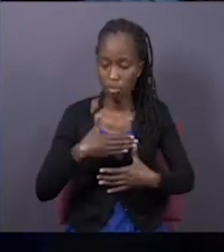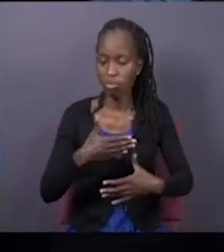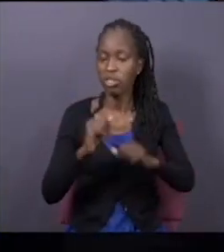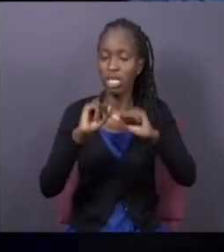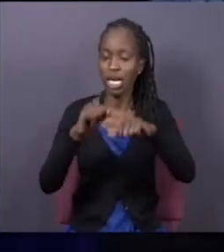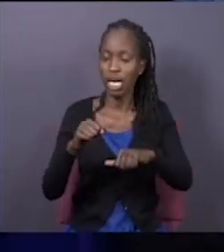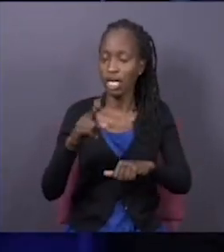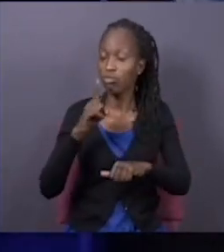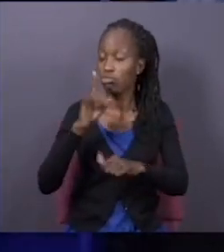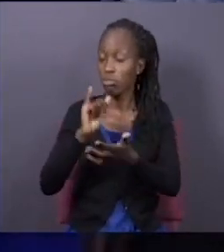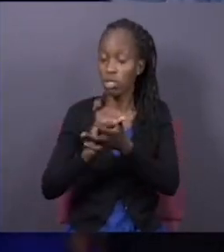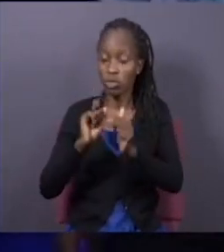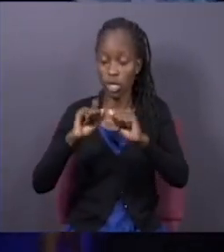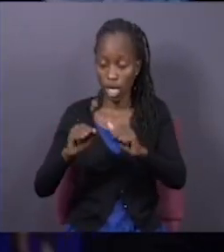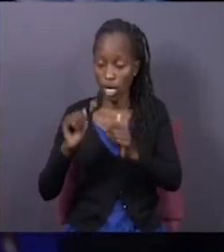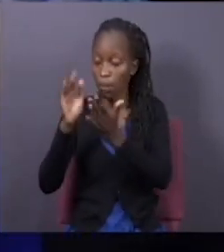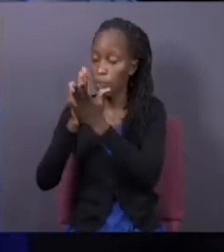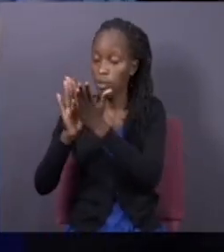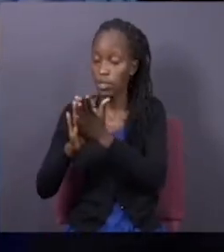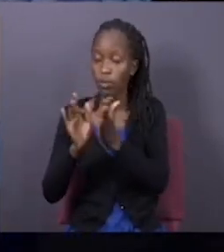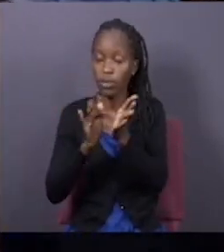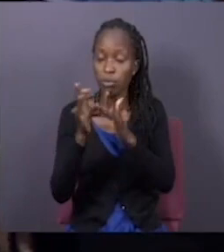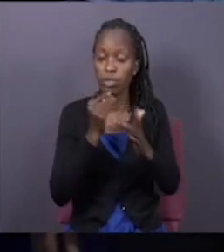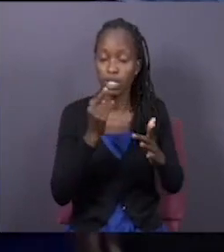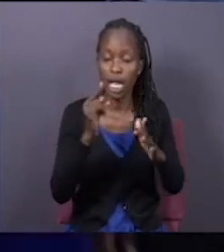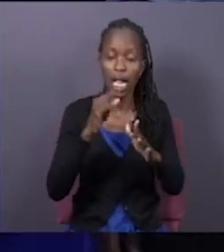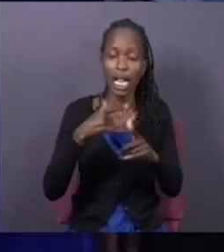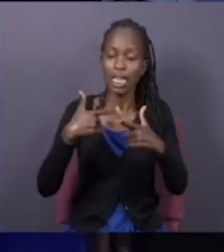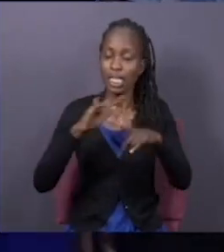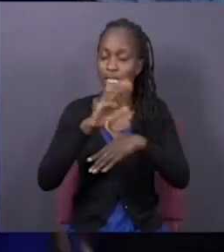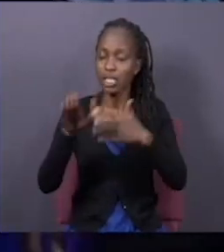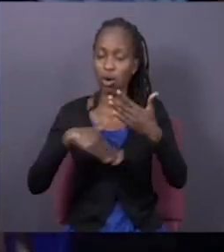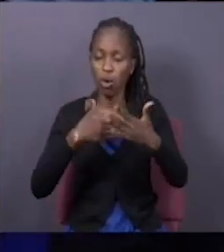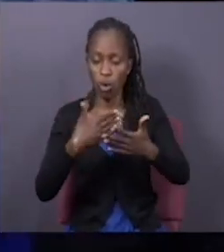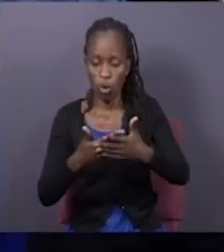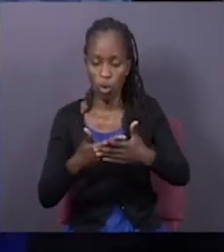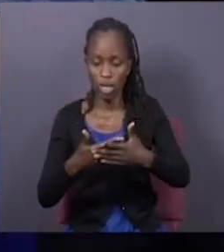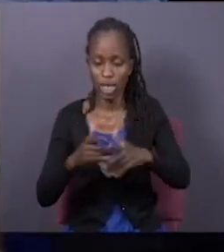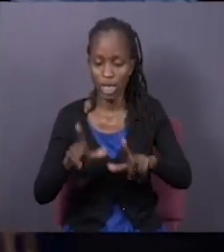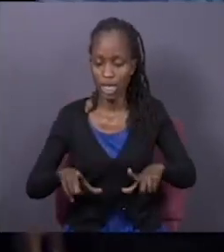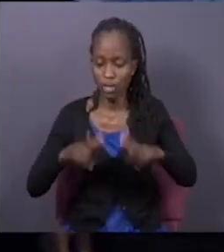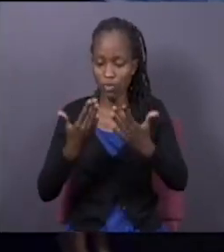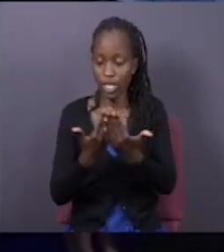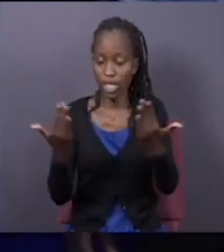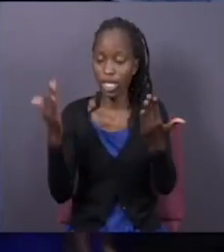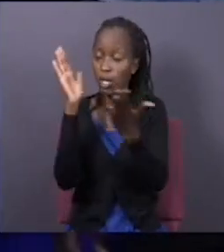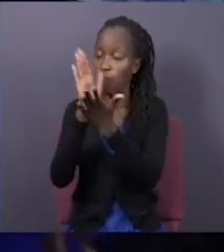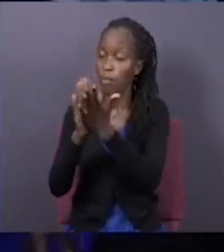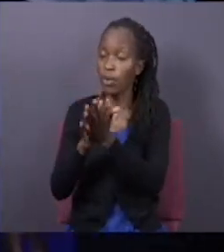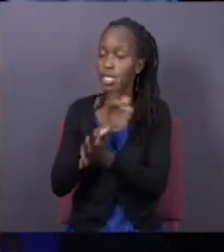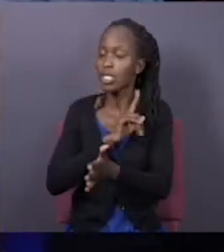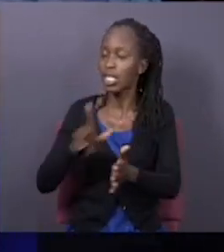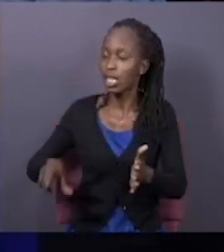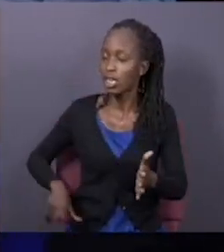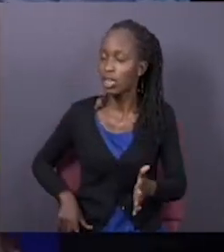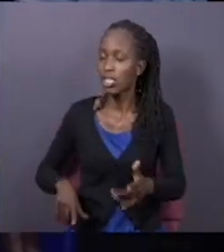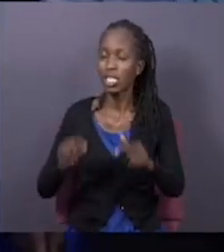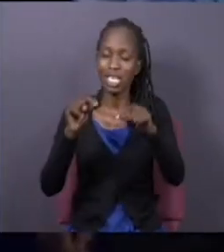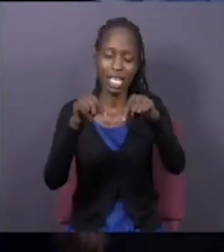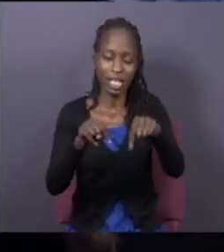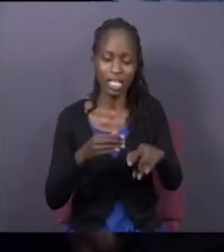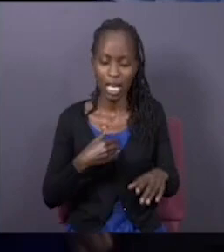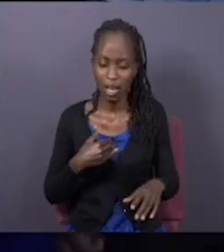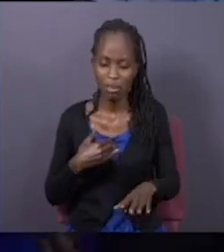declares, let every creature that has breath in it praise the Lord. So just go ahead and worship the Lord. This has been